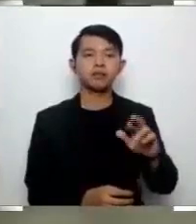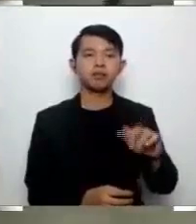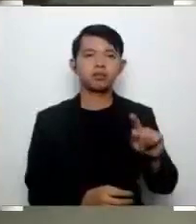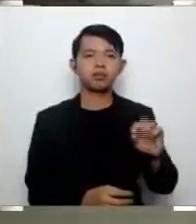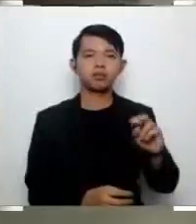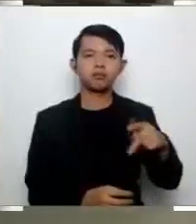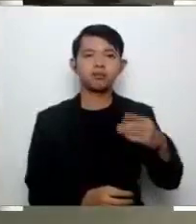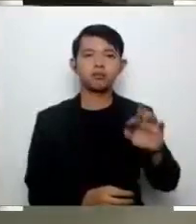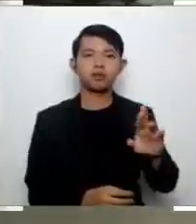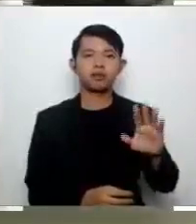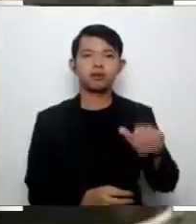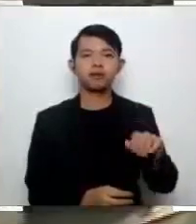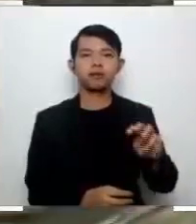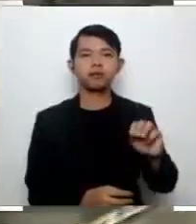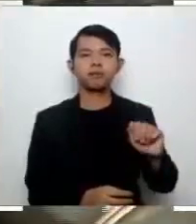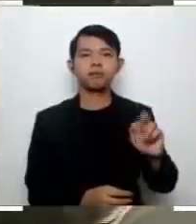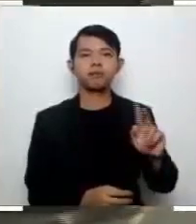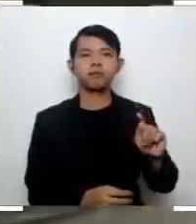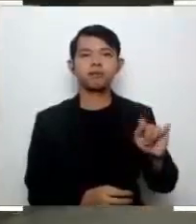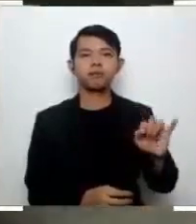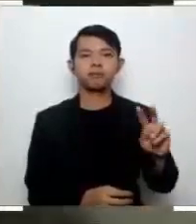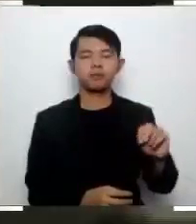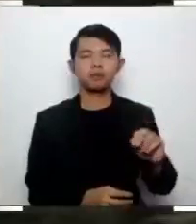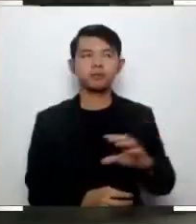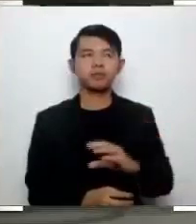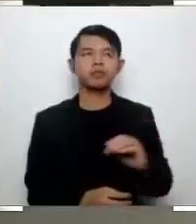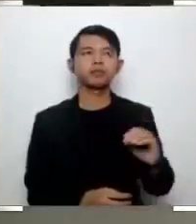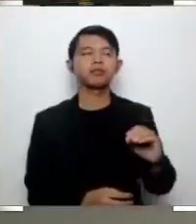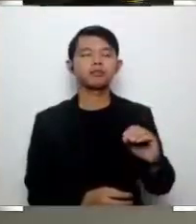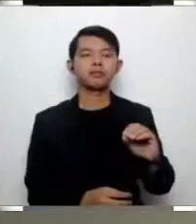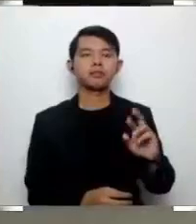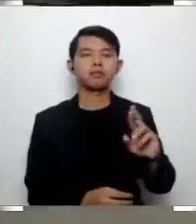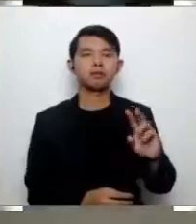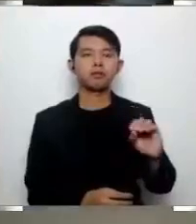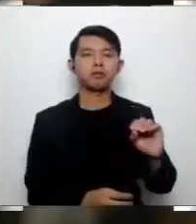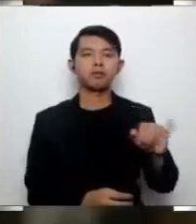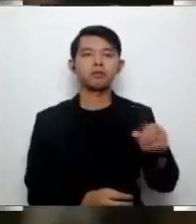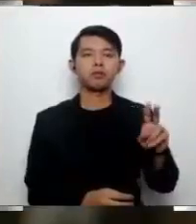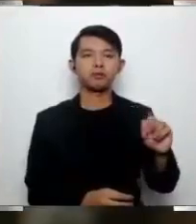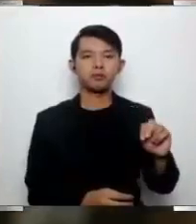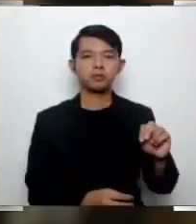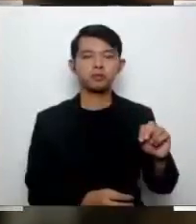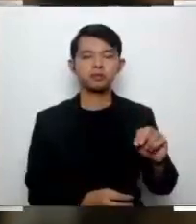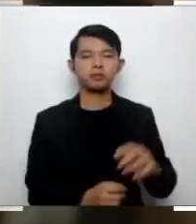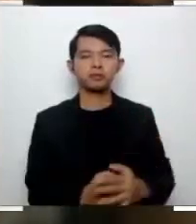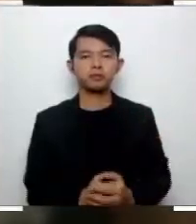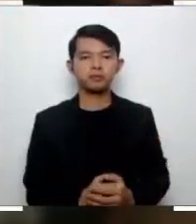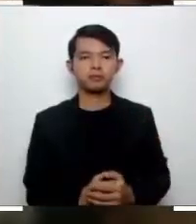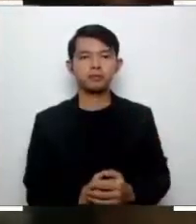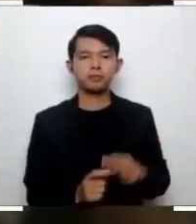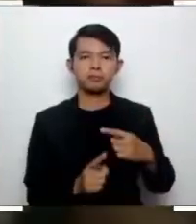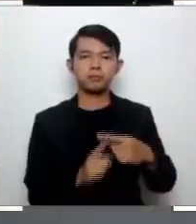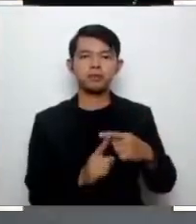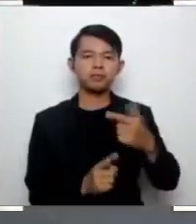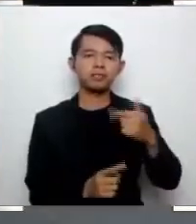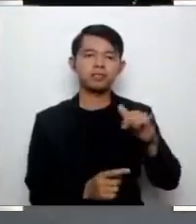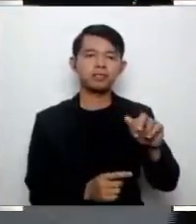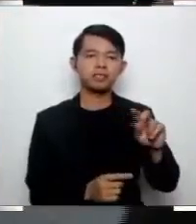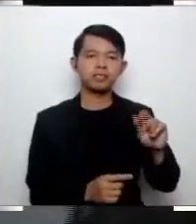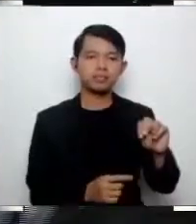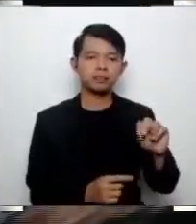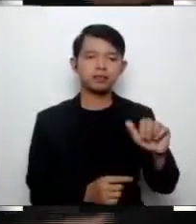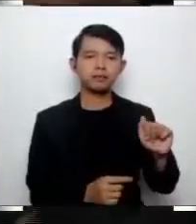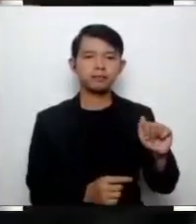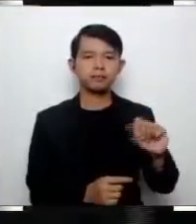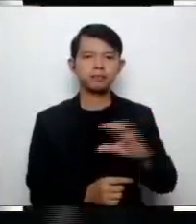pati na sina Rodjun Cruz at Joe Berry. Dumalo rin si Direk Gina Alhar at Boots Anson Roa. At